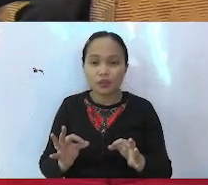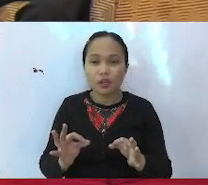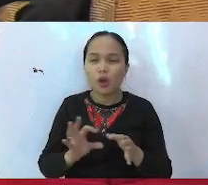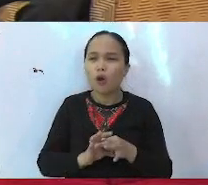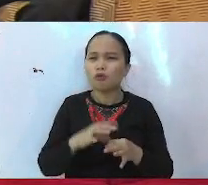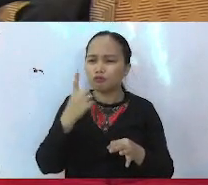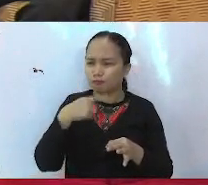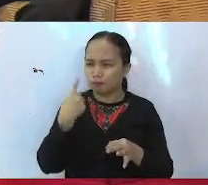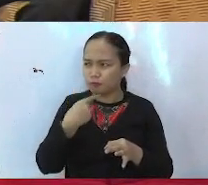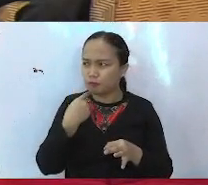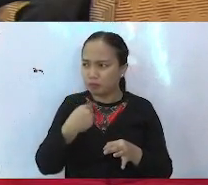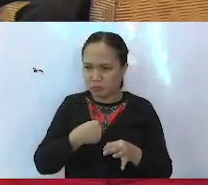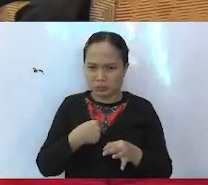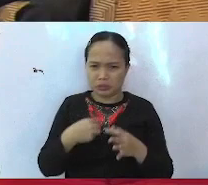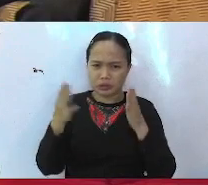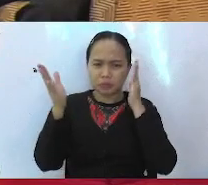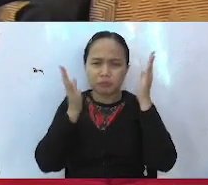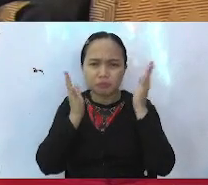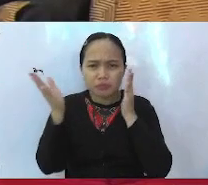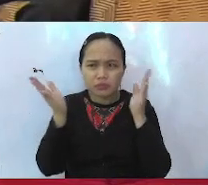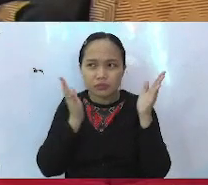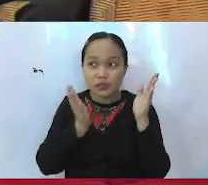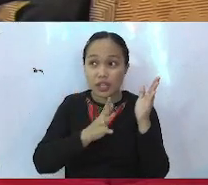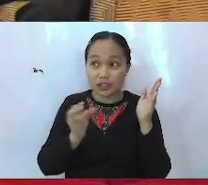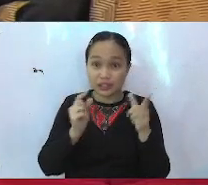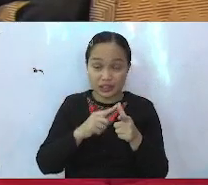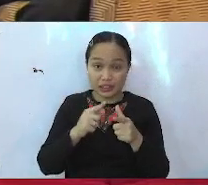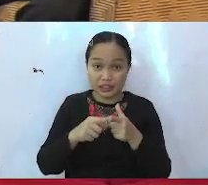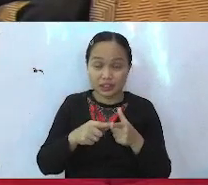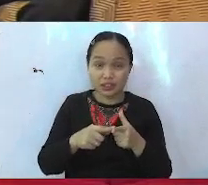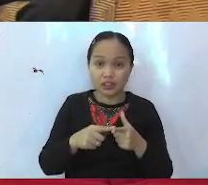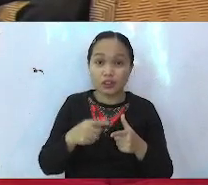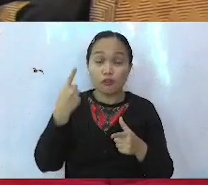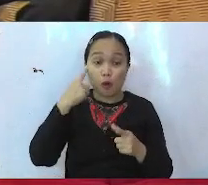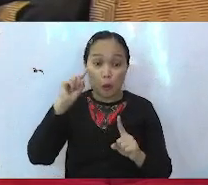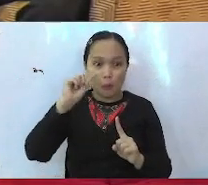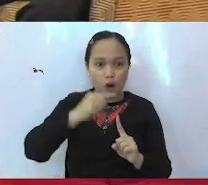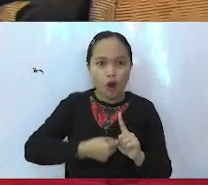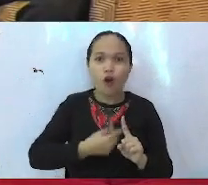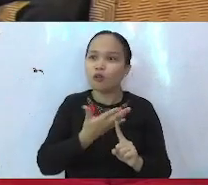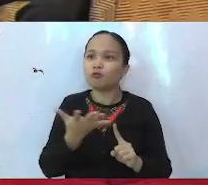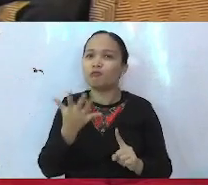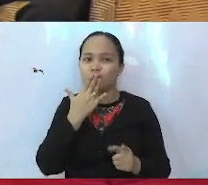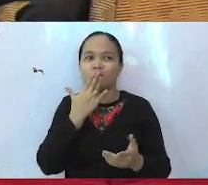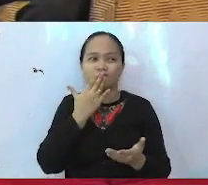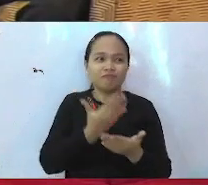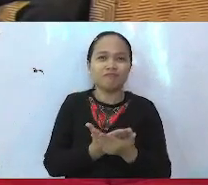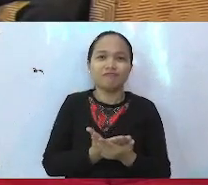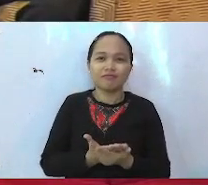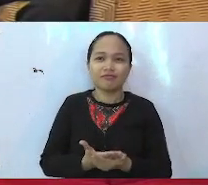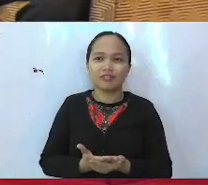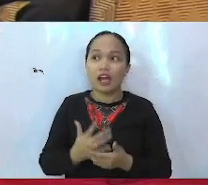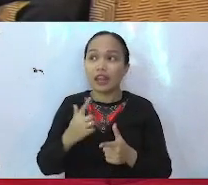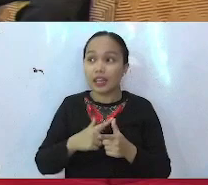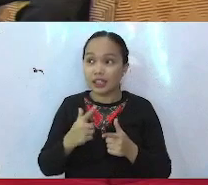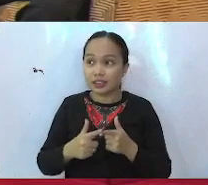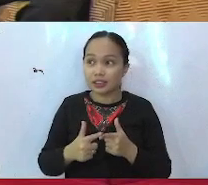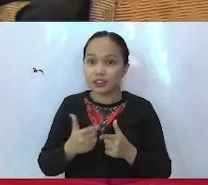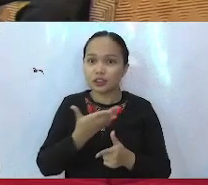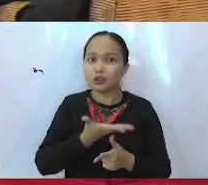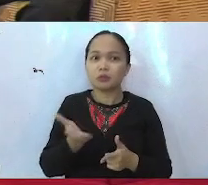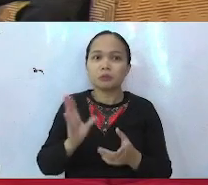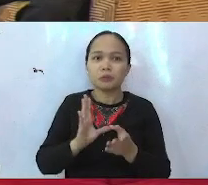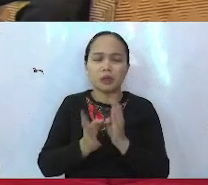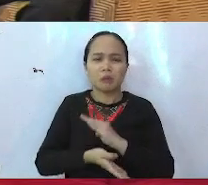of who you're going to serve. That's right. And that's why you go back and forth. That's why for a month you're doing really good, and then you get